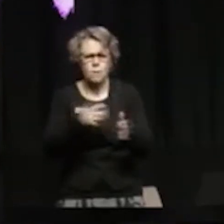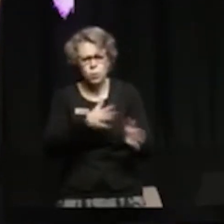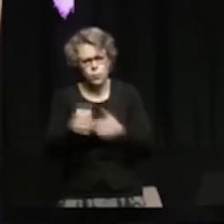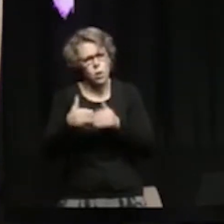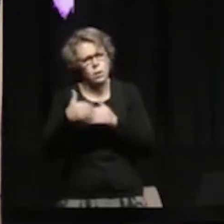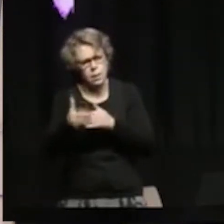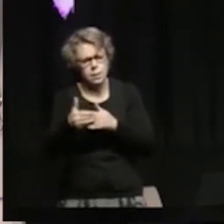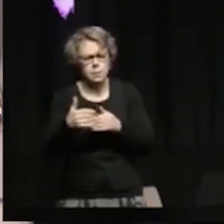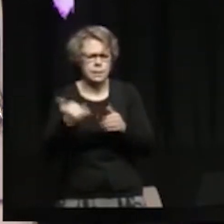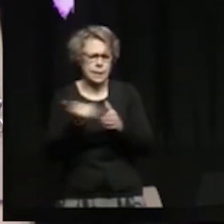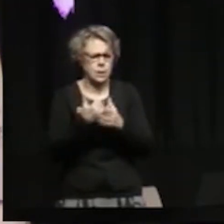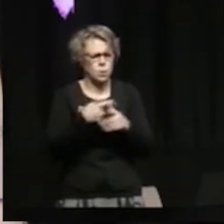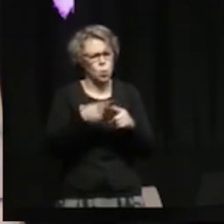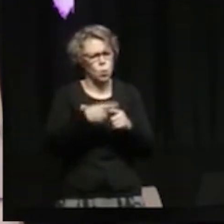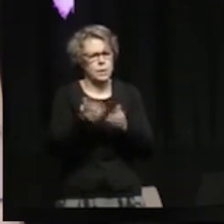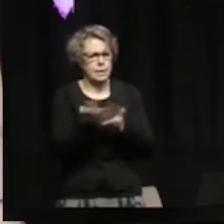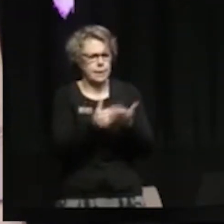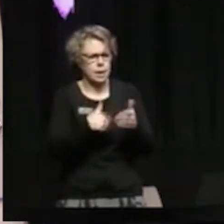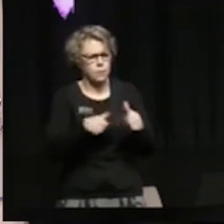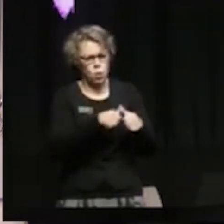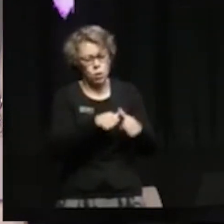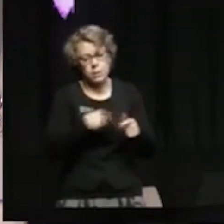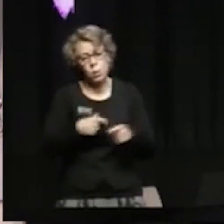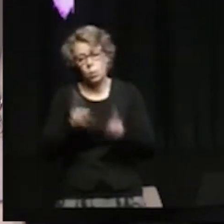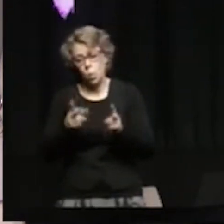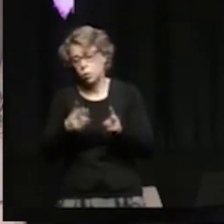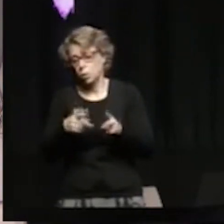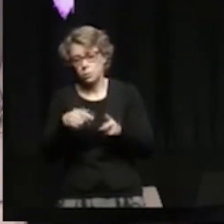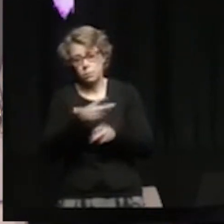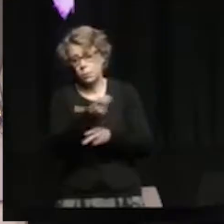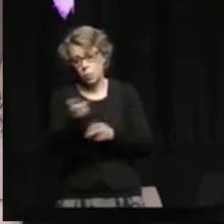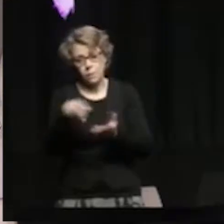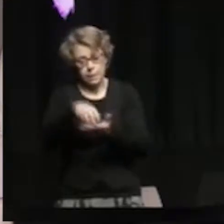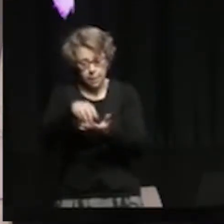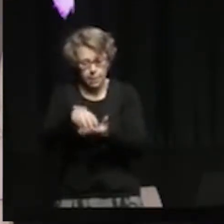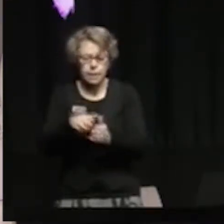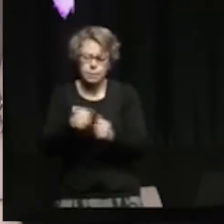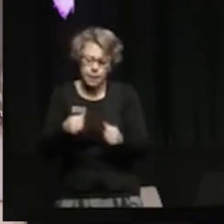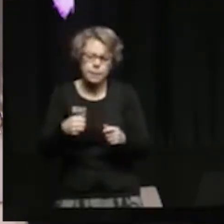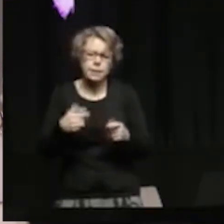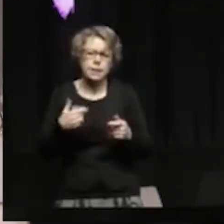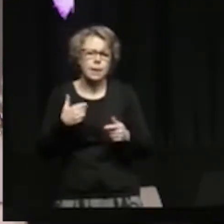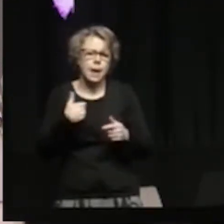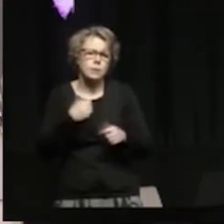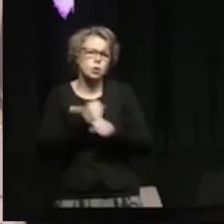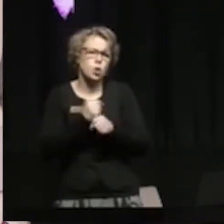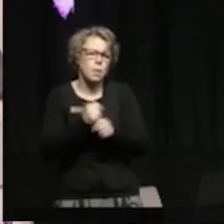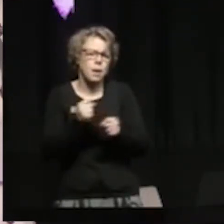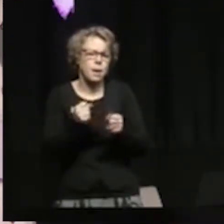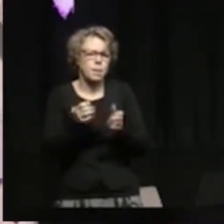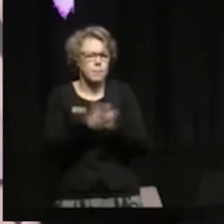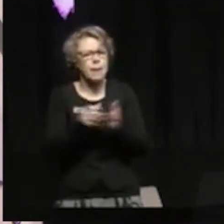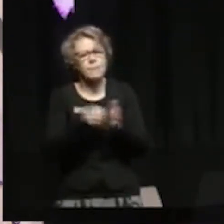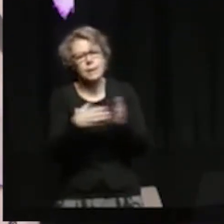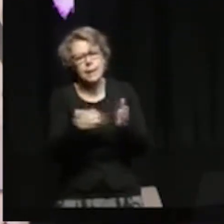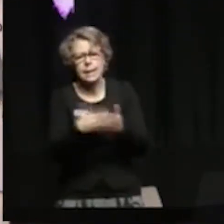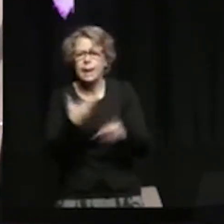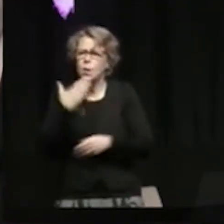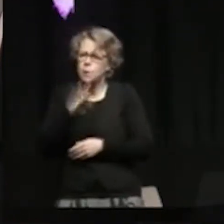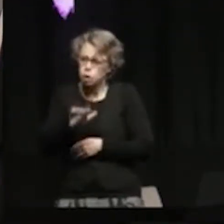day in all parts of our organization and in the city. But I think to work with values